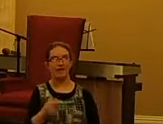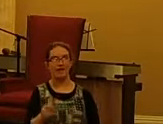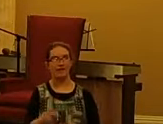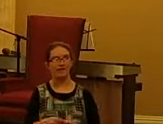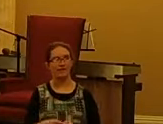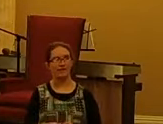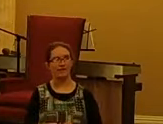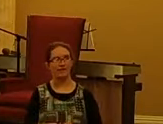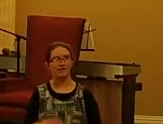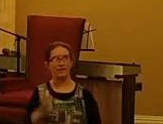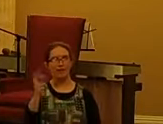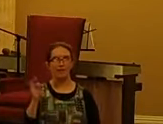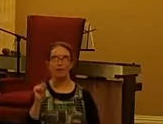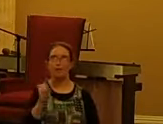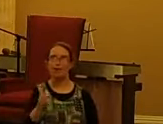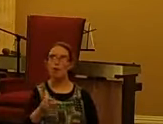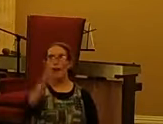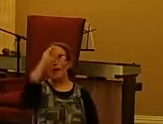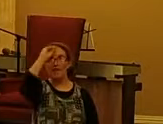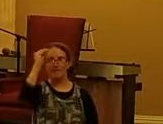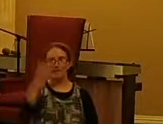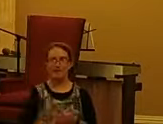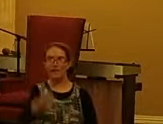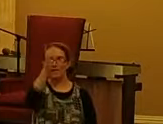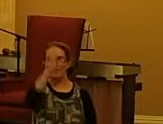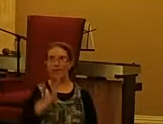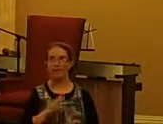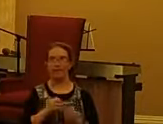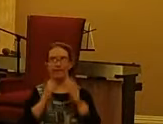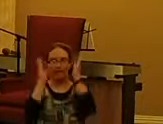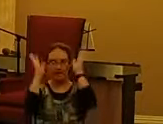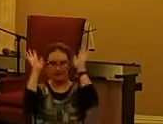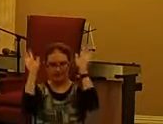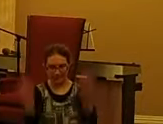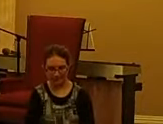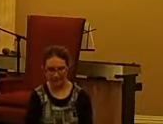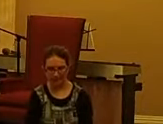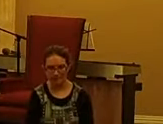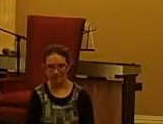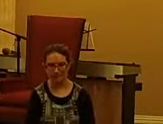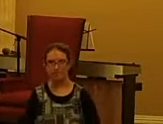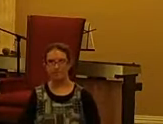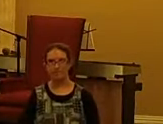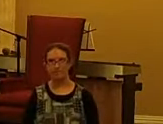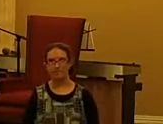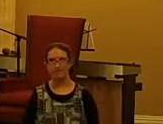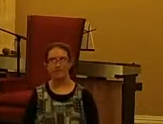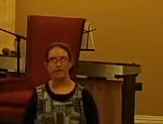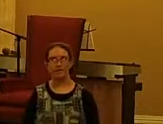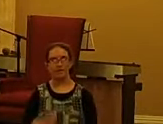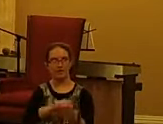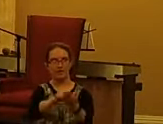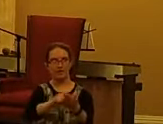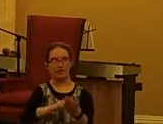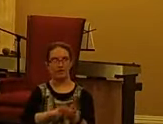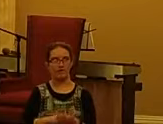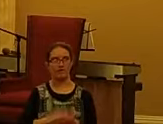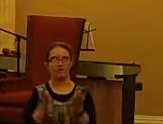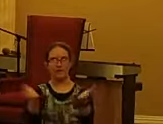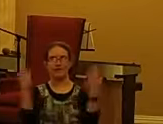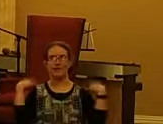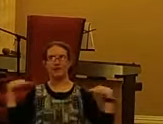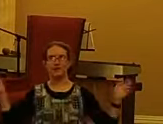him, "If thou be the Son of God, cast thyself down. For it is written, he shall give